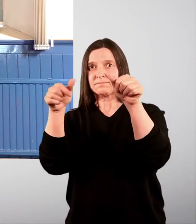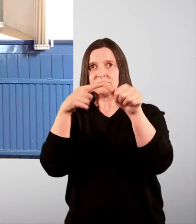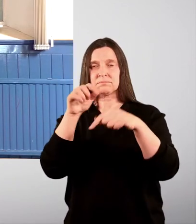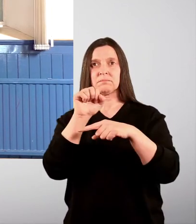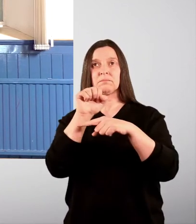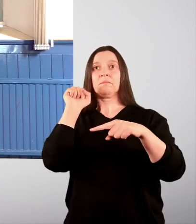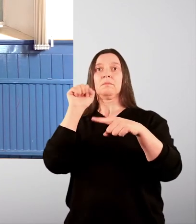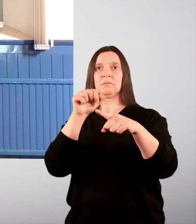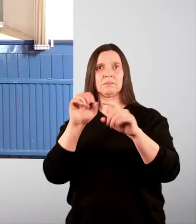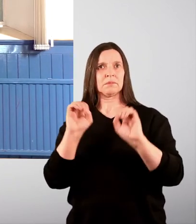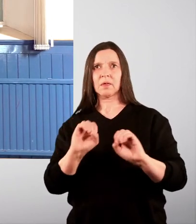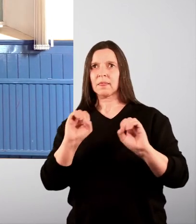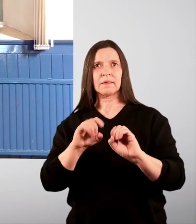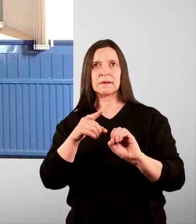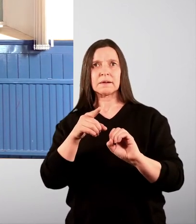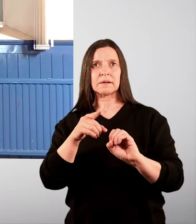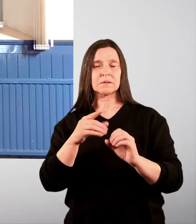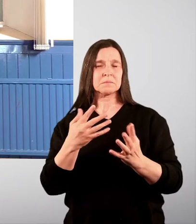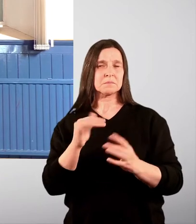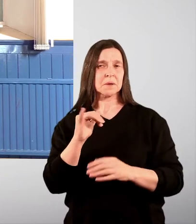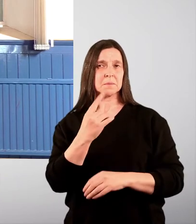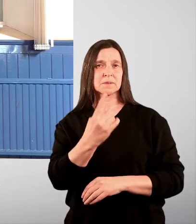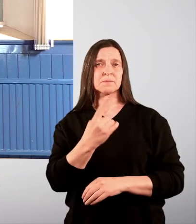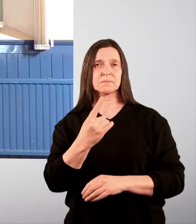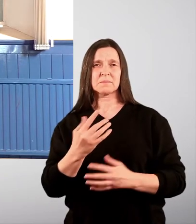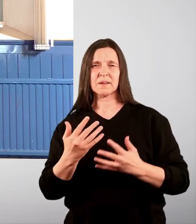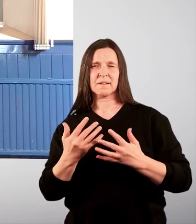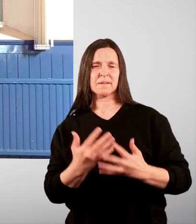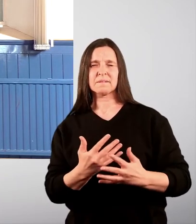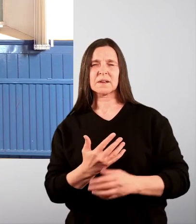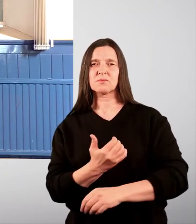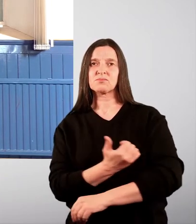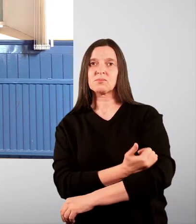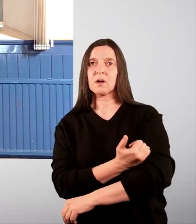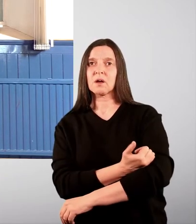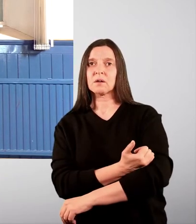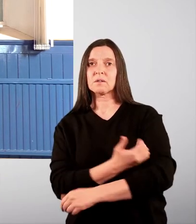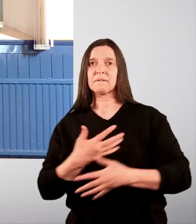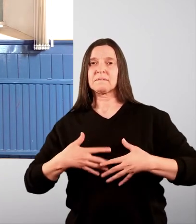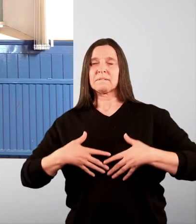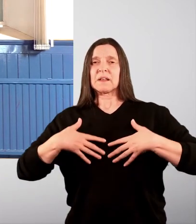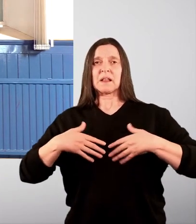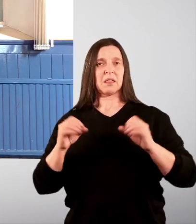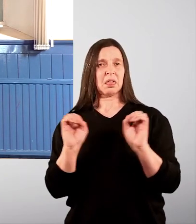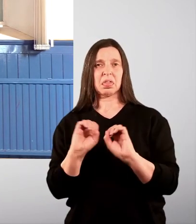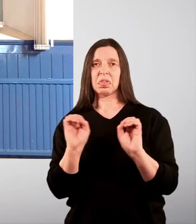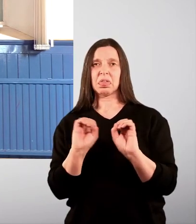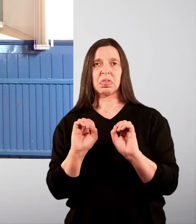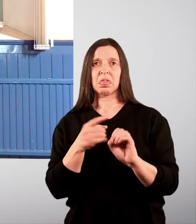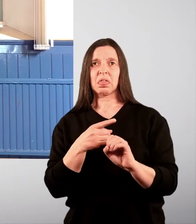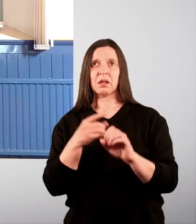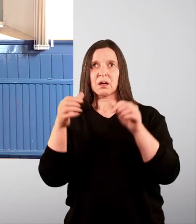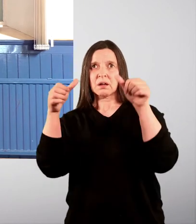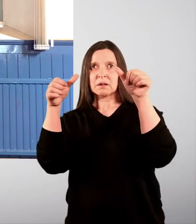eyeball, not for your thumb as well. So when you push your thumbs into the eyeball socket, he will automatically pull his head back.